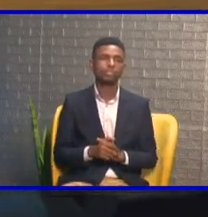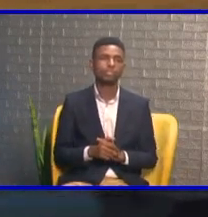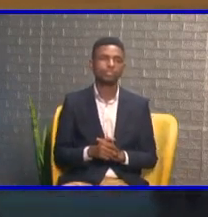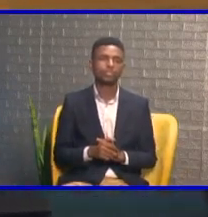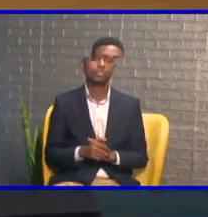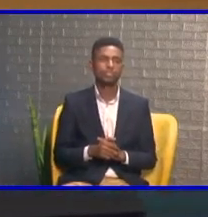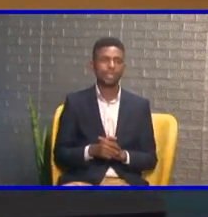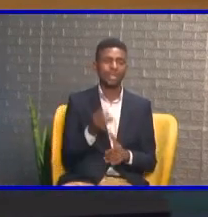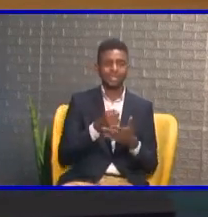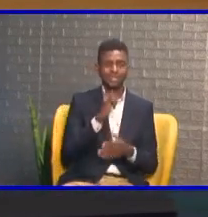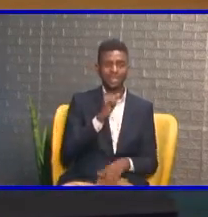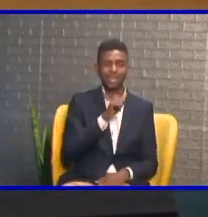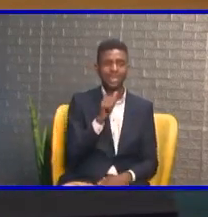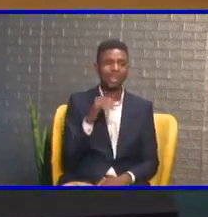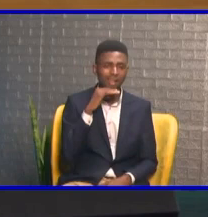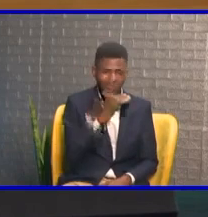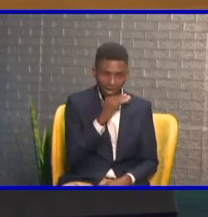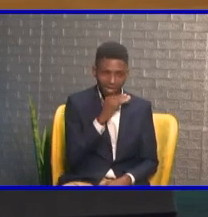It is a literal lie.